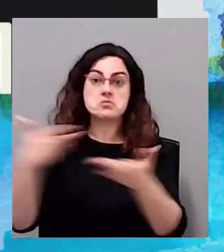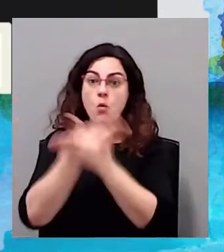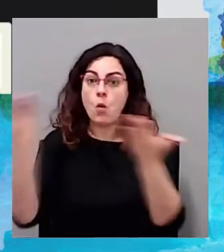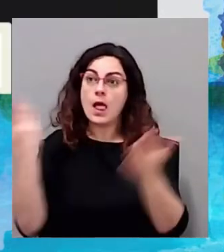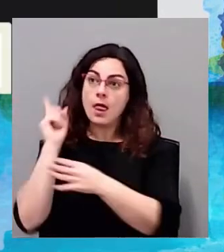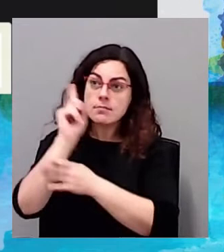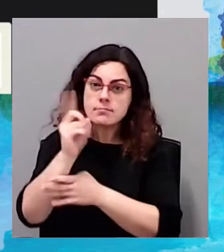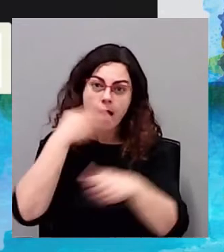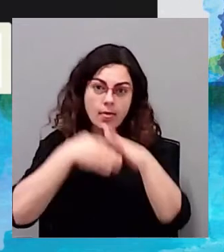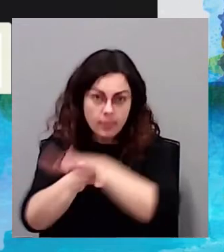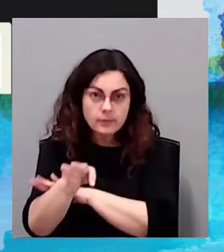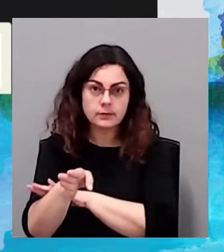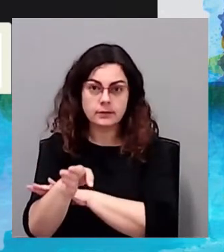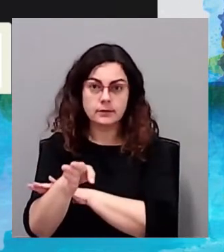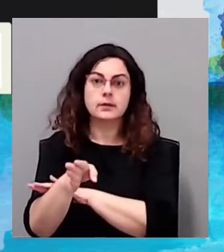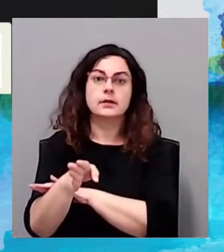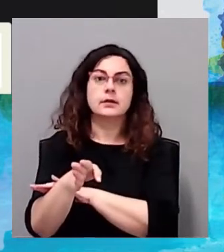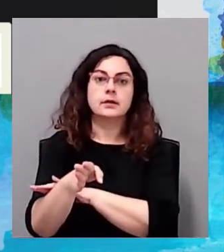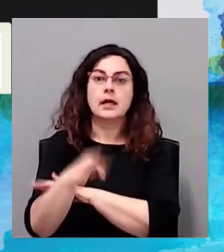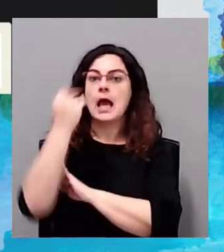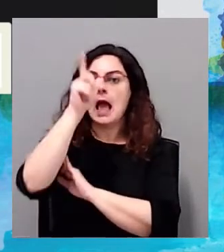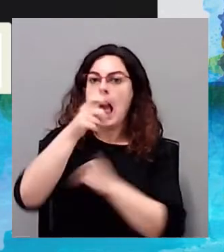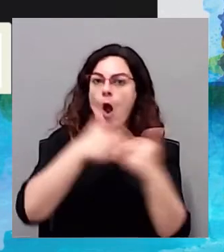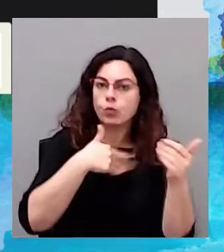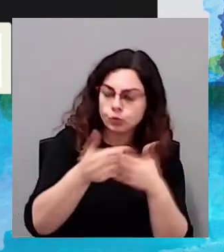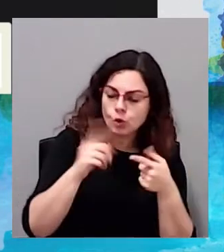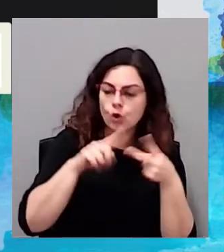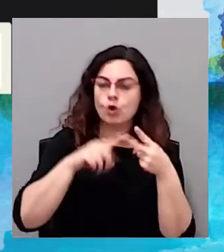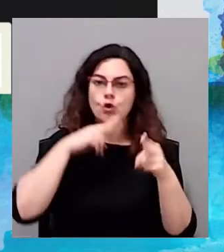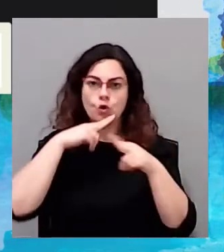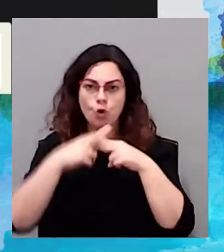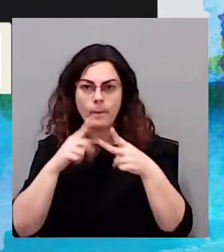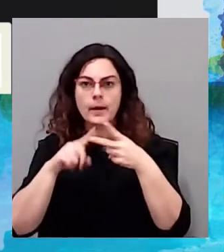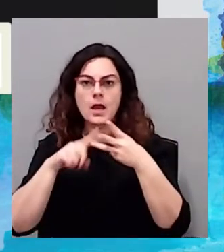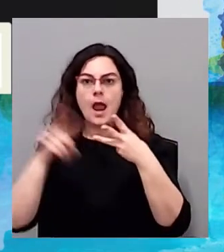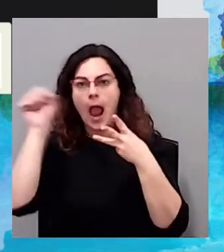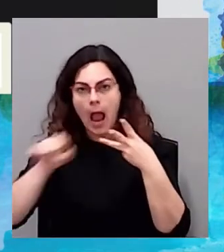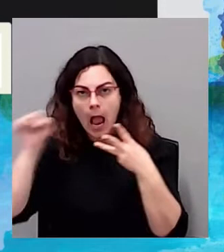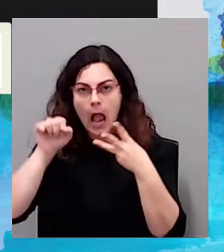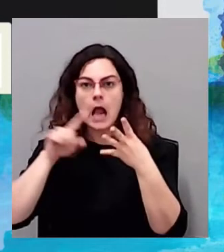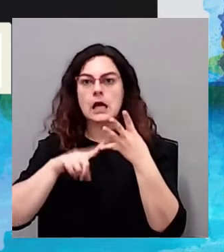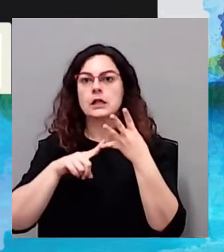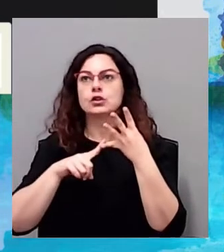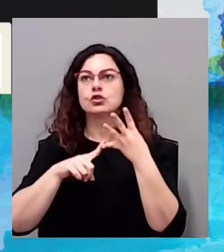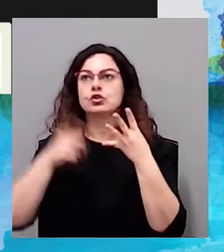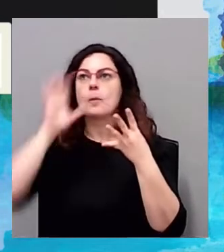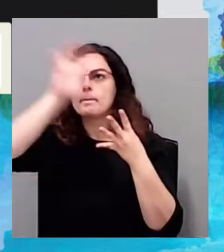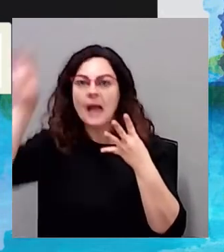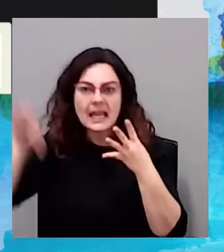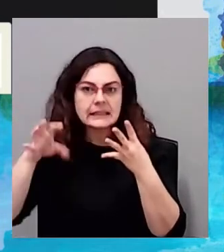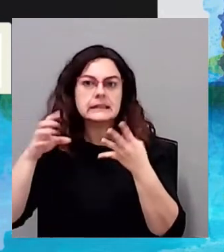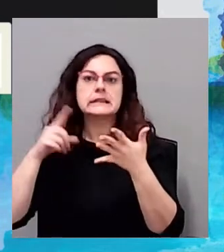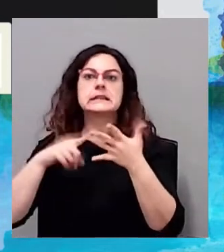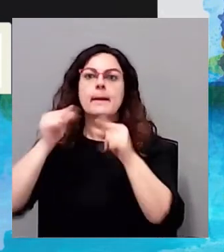information about the author, what appears in the painting, the nationality, the